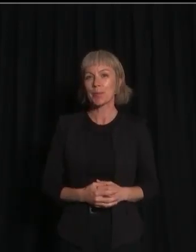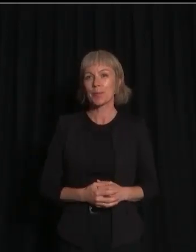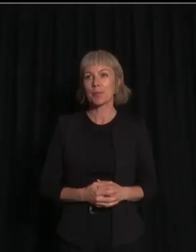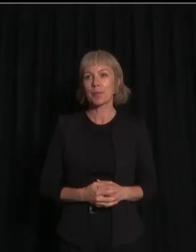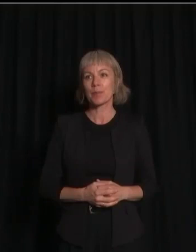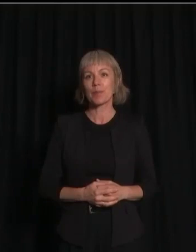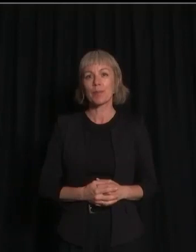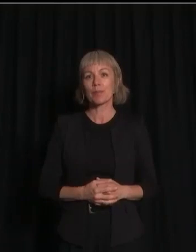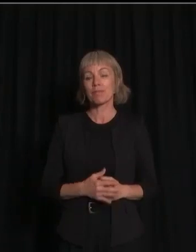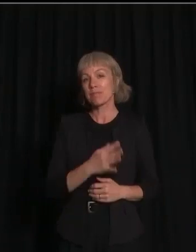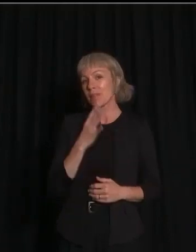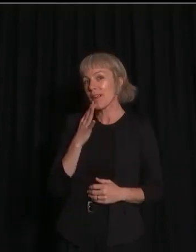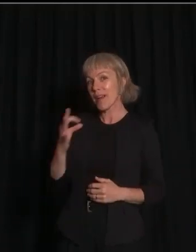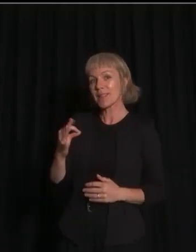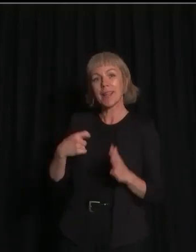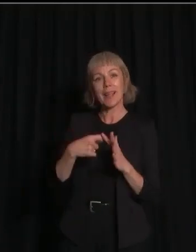Kate,